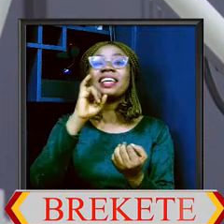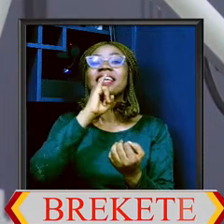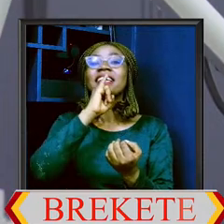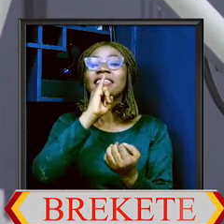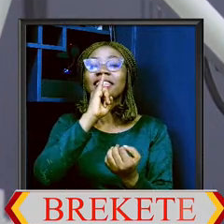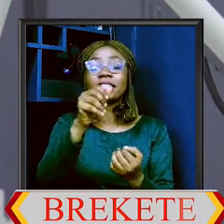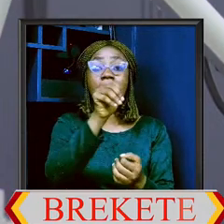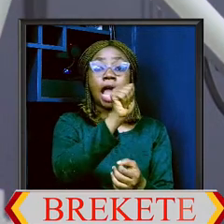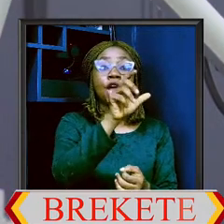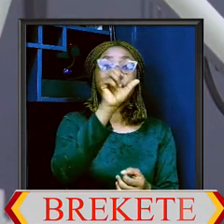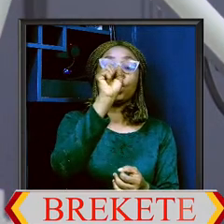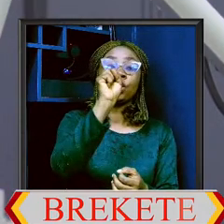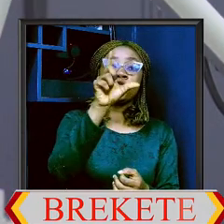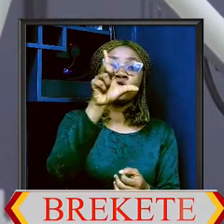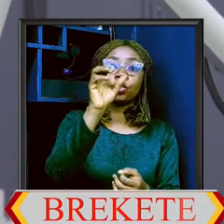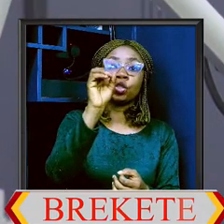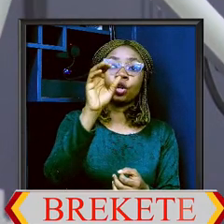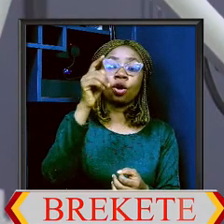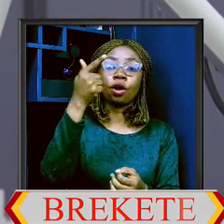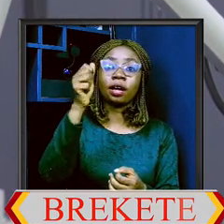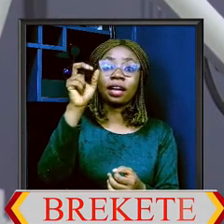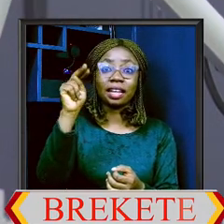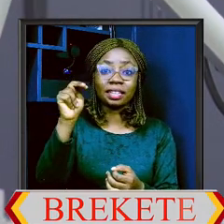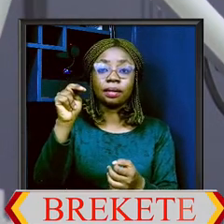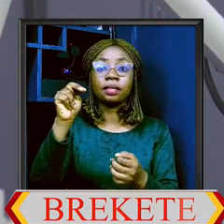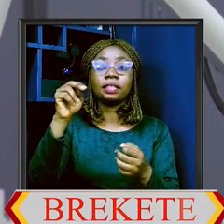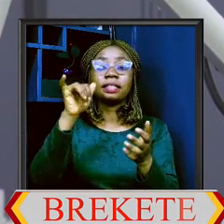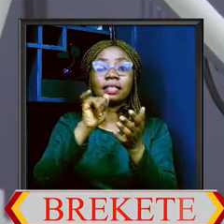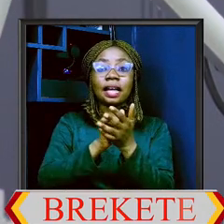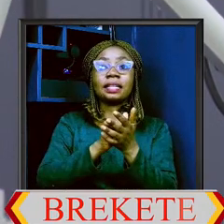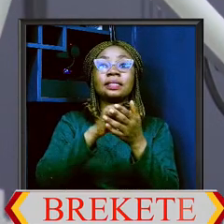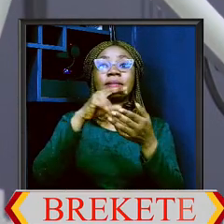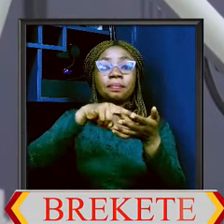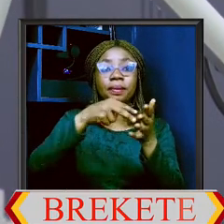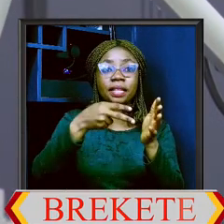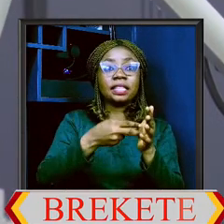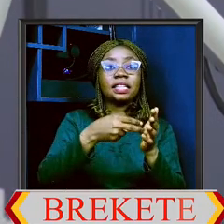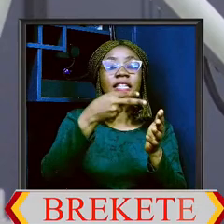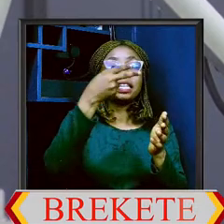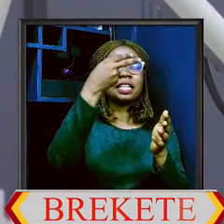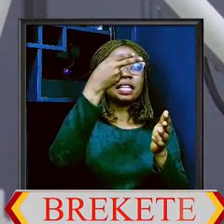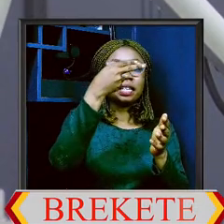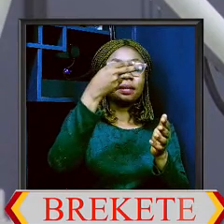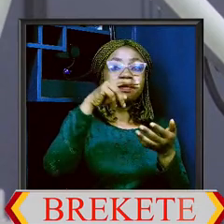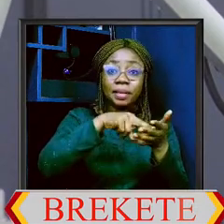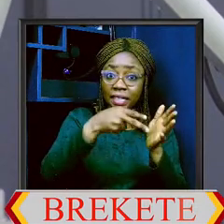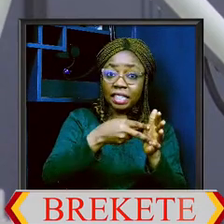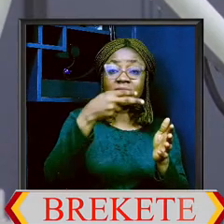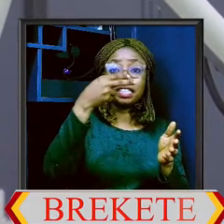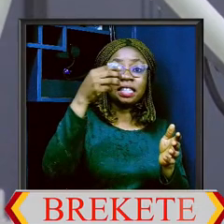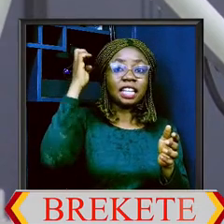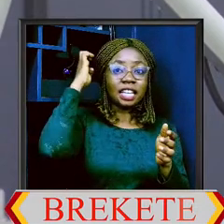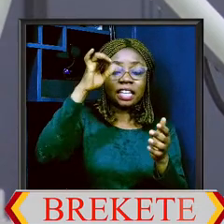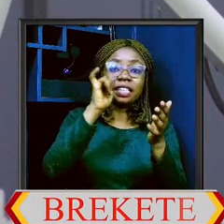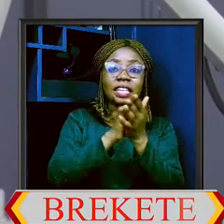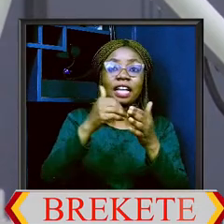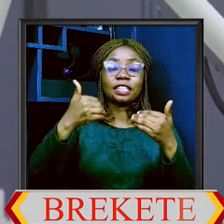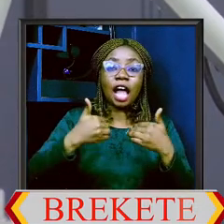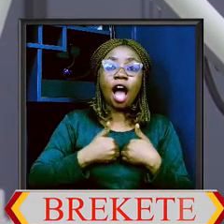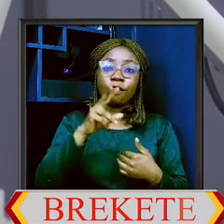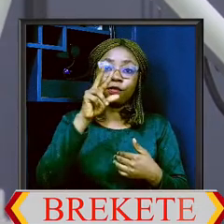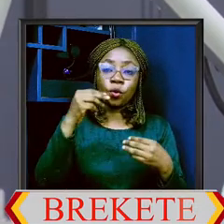what the slogan means is h means he that has nobody has God which is